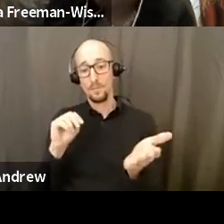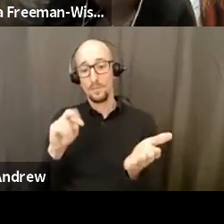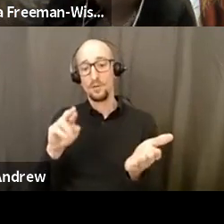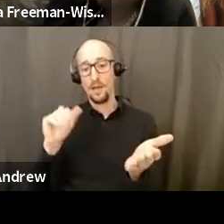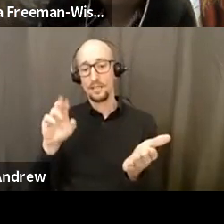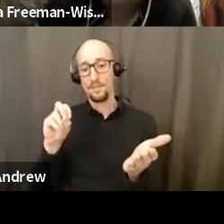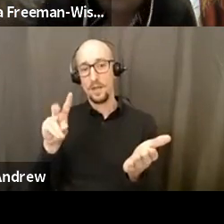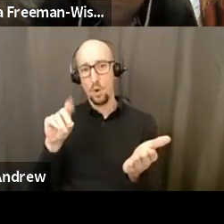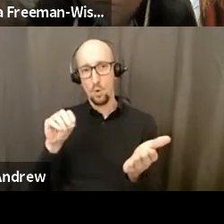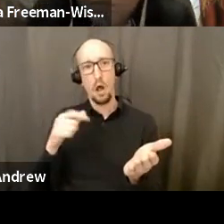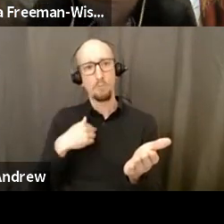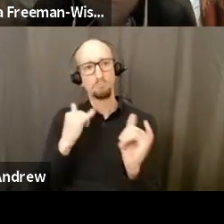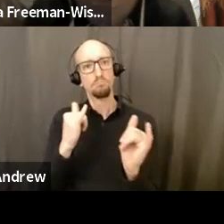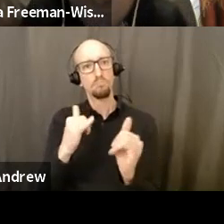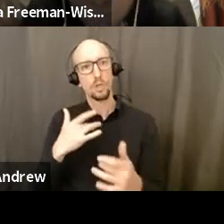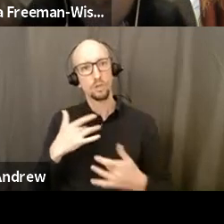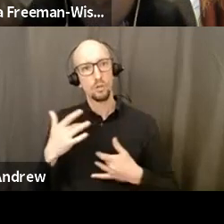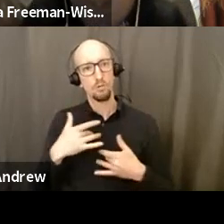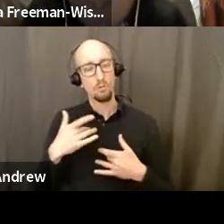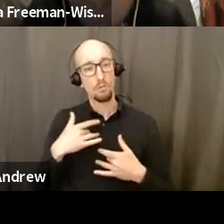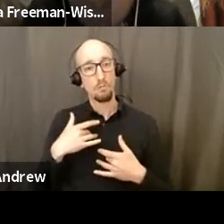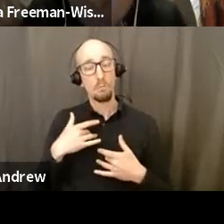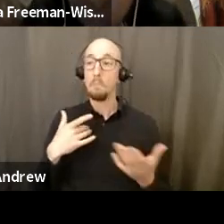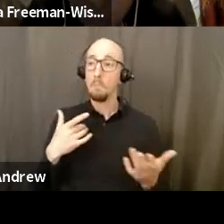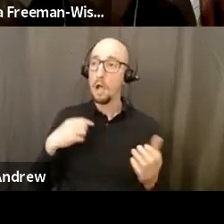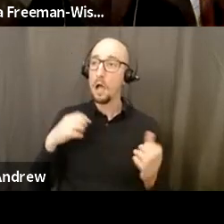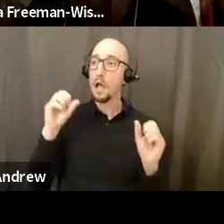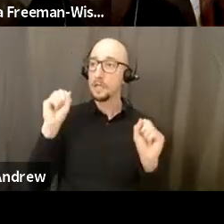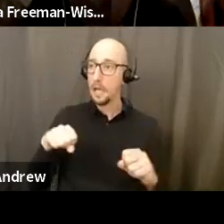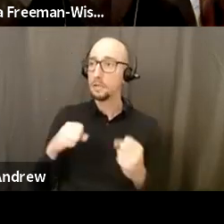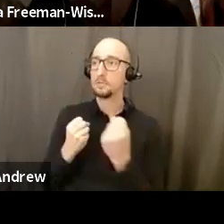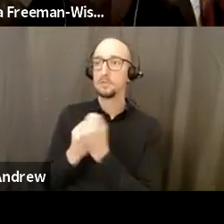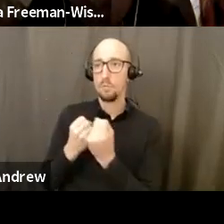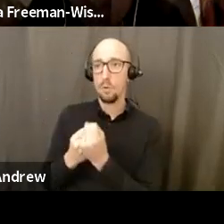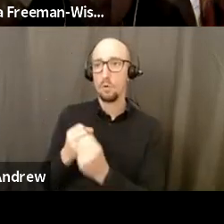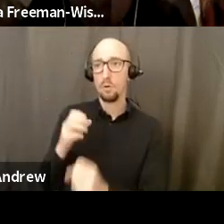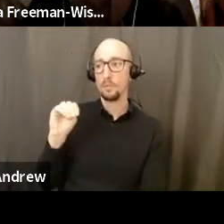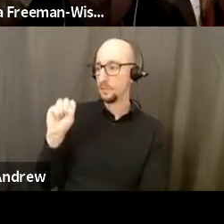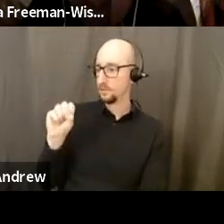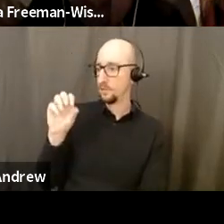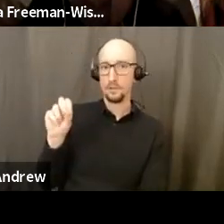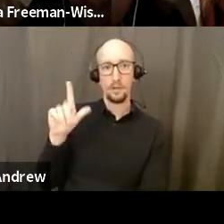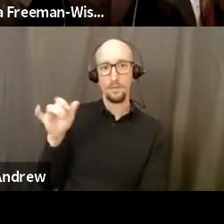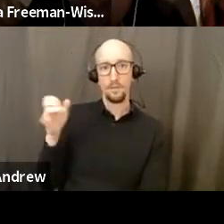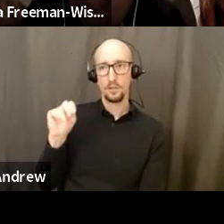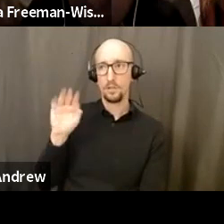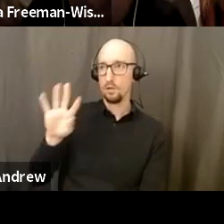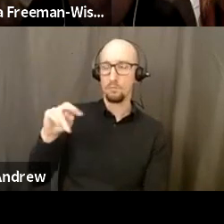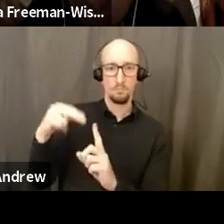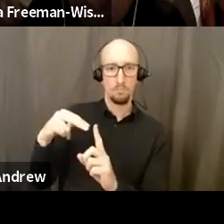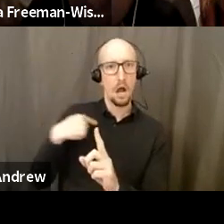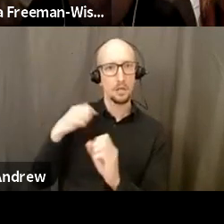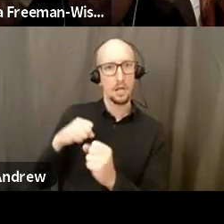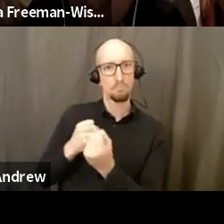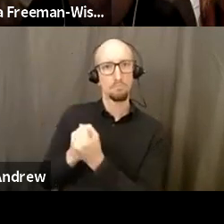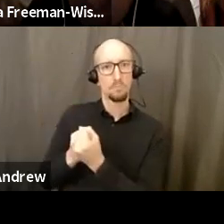concern. I too can support Ms. Sullivan's position, but I worry